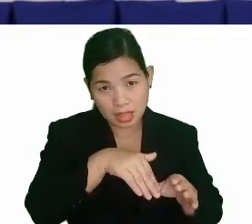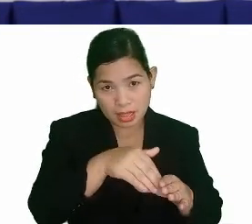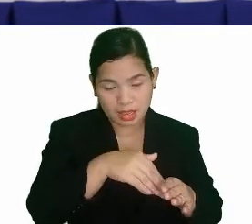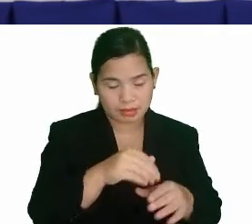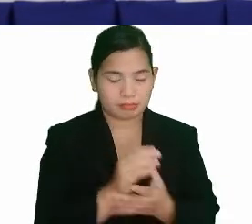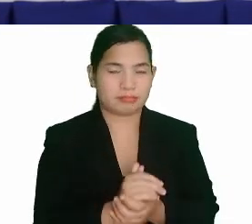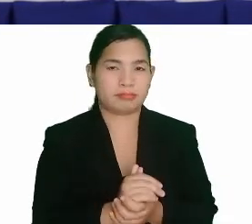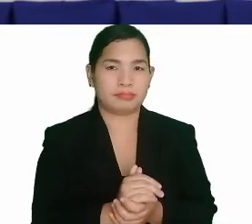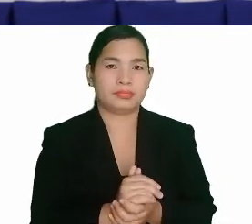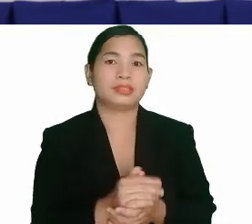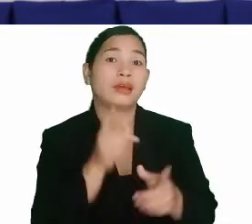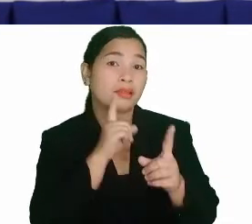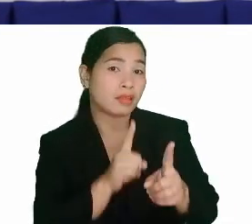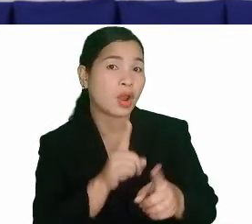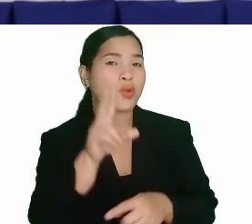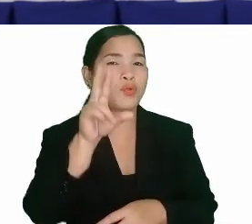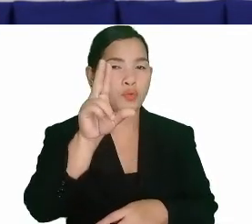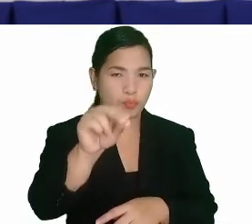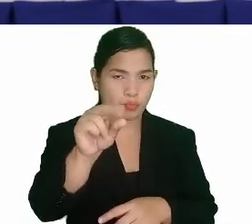No.